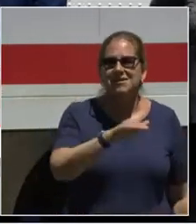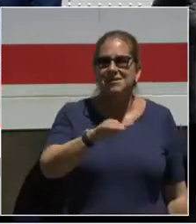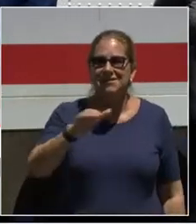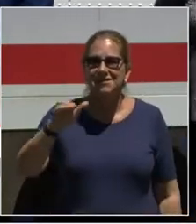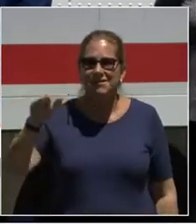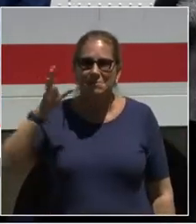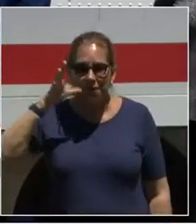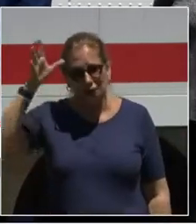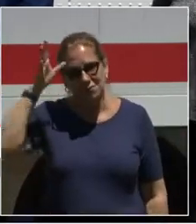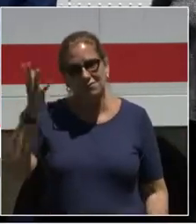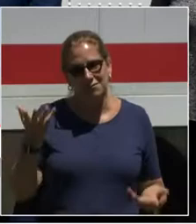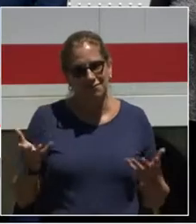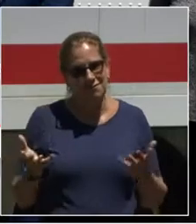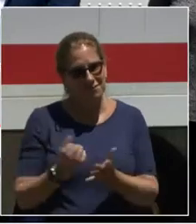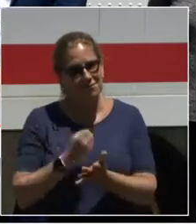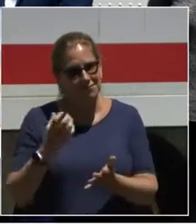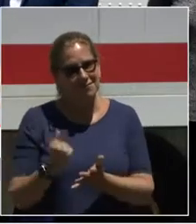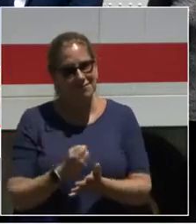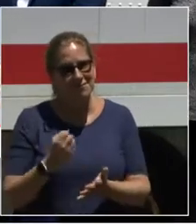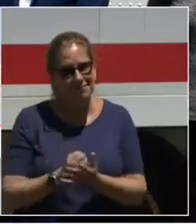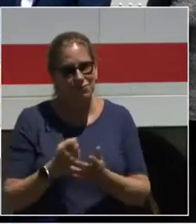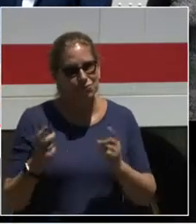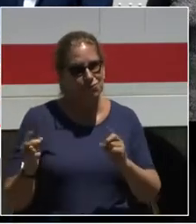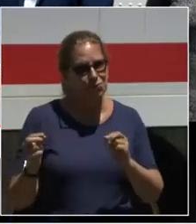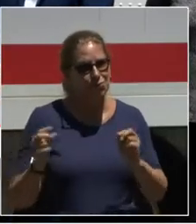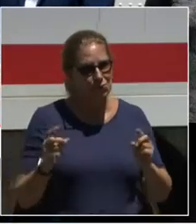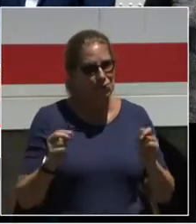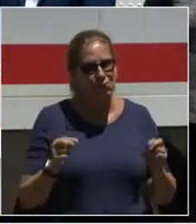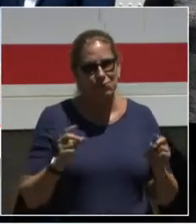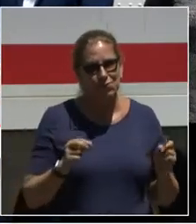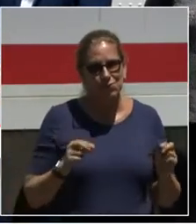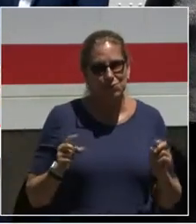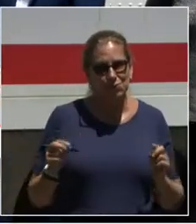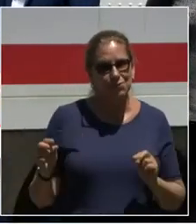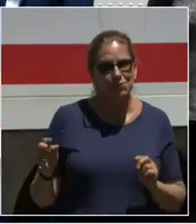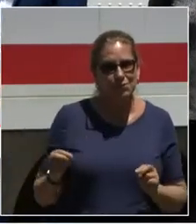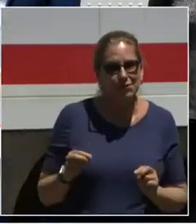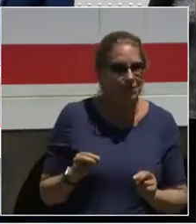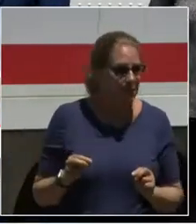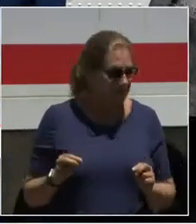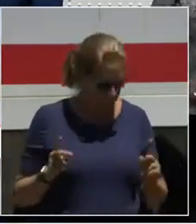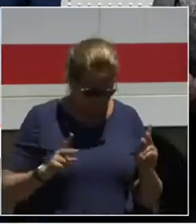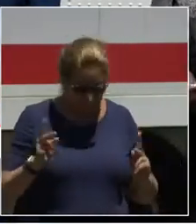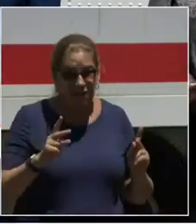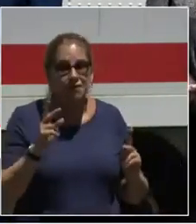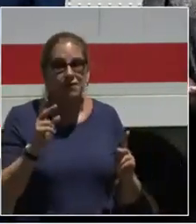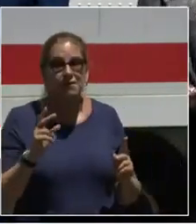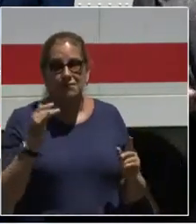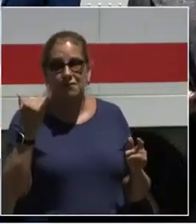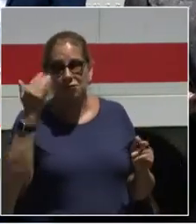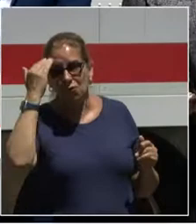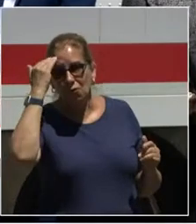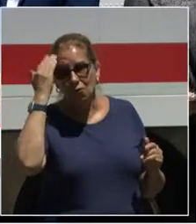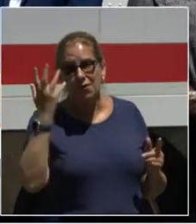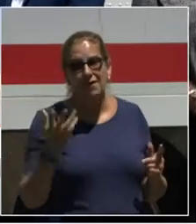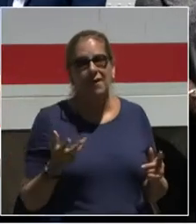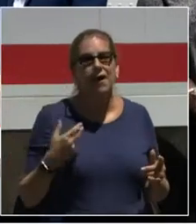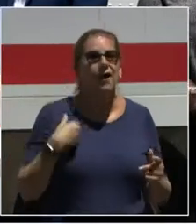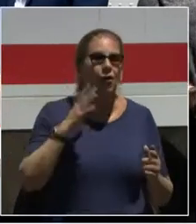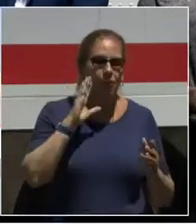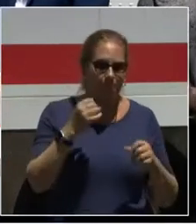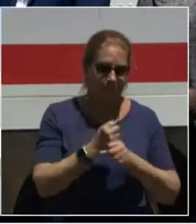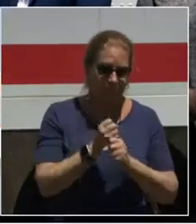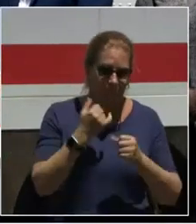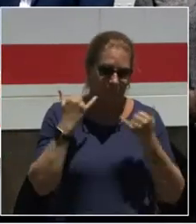mass media, like that message right there, that people will be seeing. That's general messaging. In addition, we will be doing phone calls to parents of